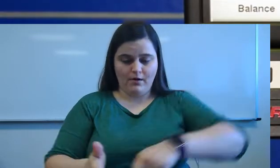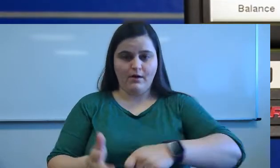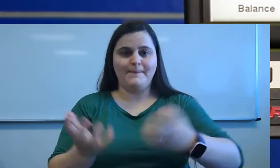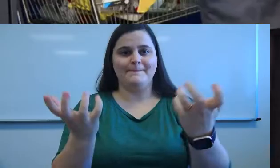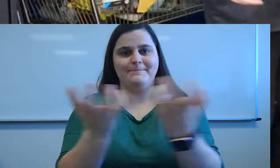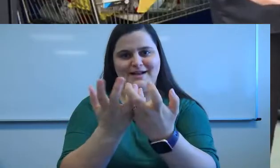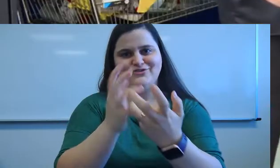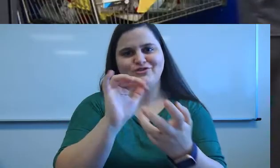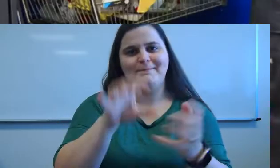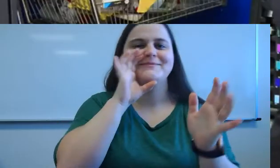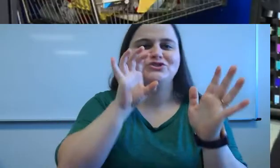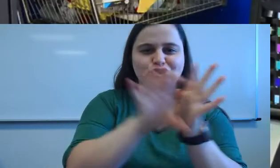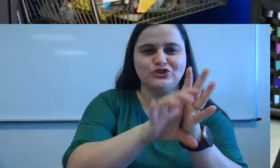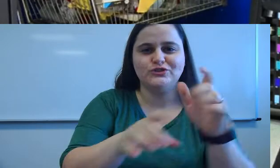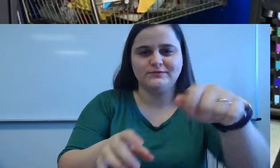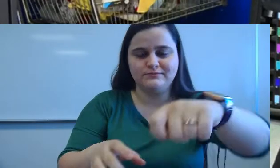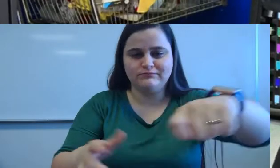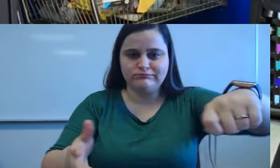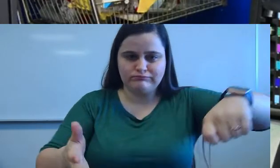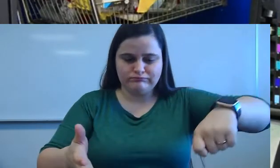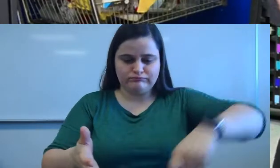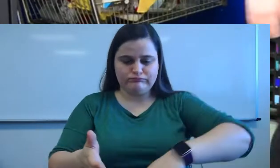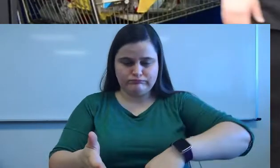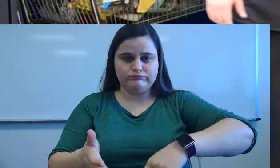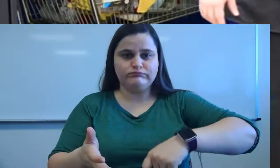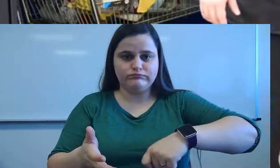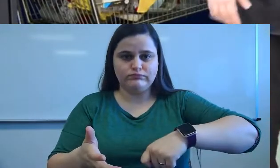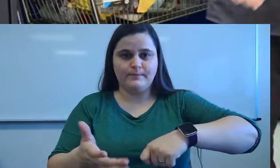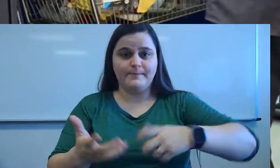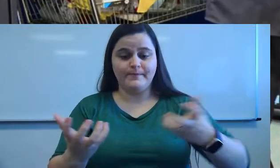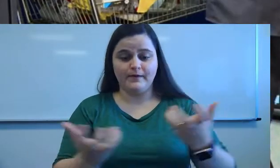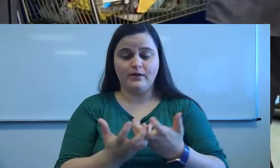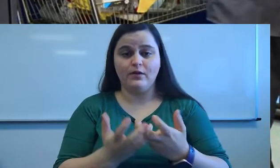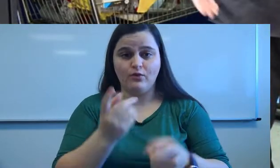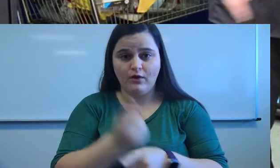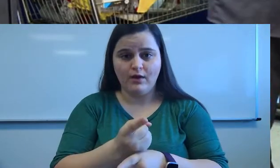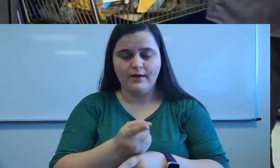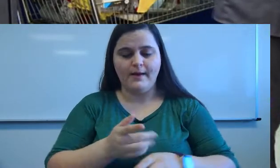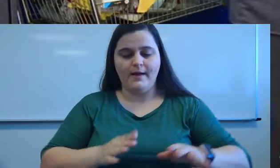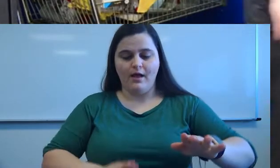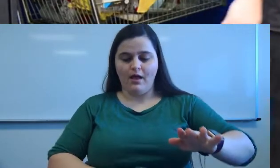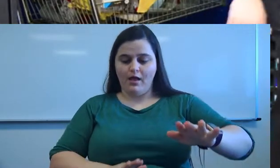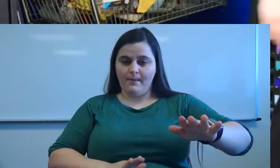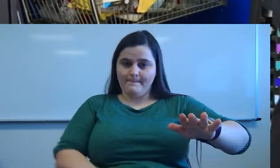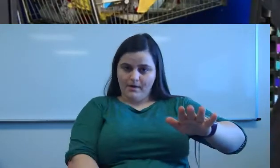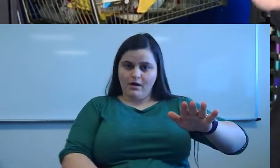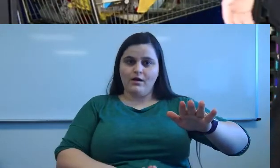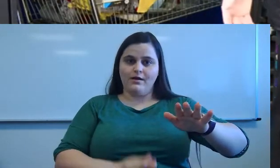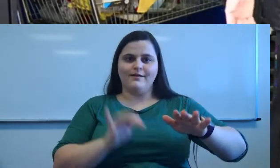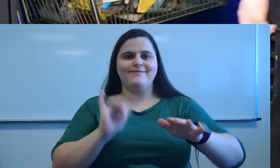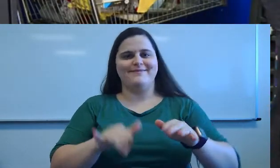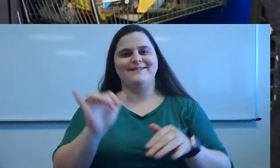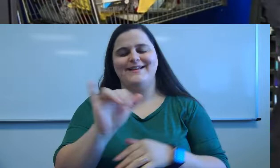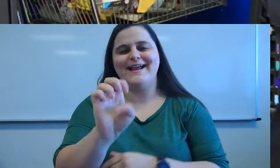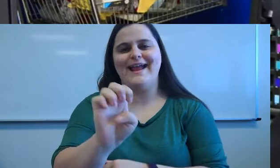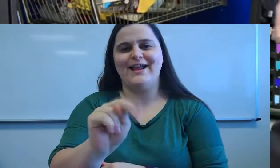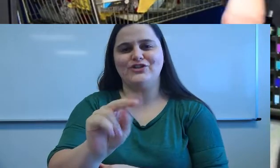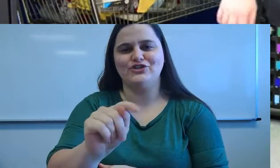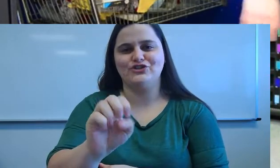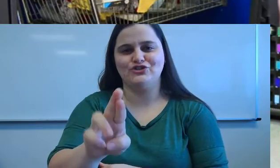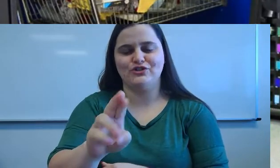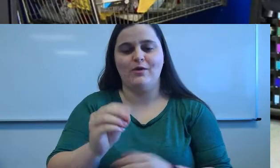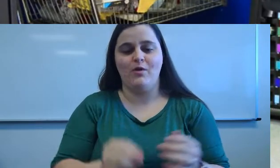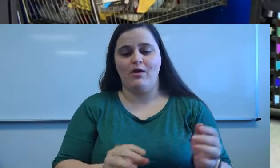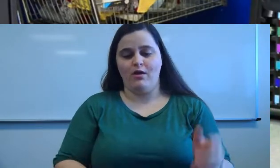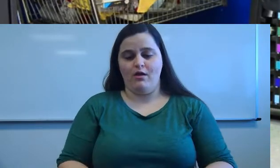telling us where to put the sensor bar. Once it's in position, we're going to hit the foot pedal, and the foot pedal acts as an enter button to enter in this